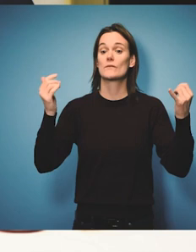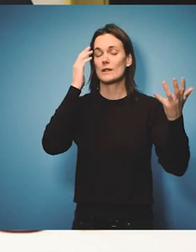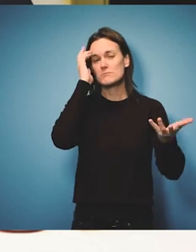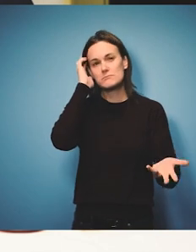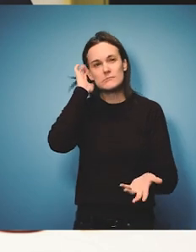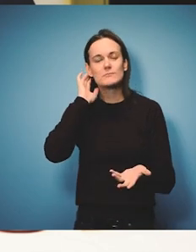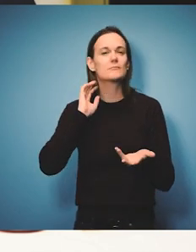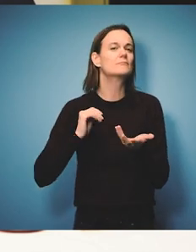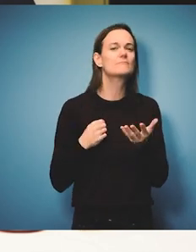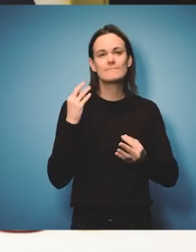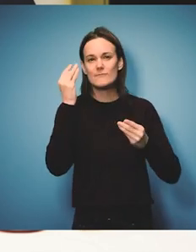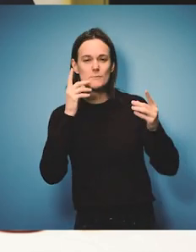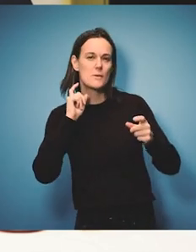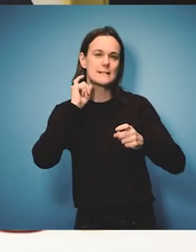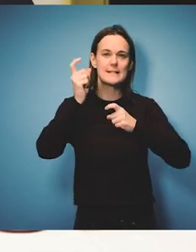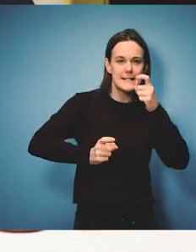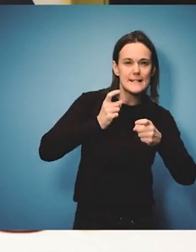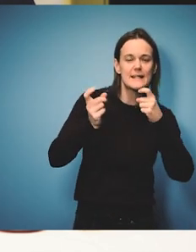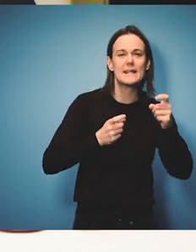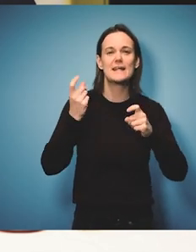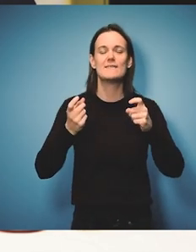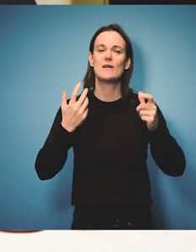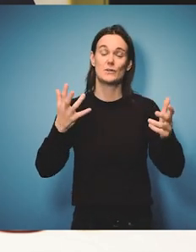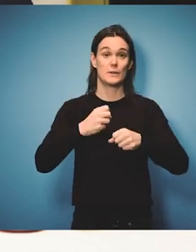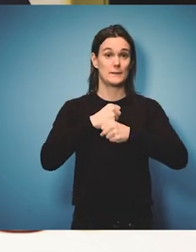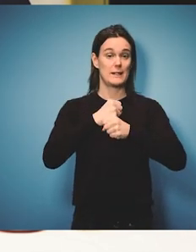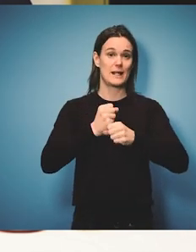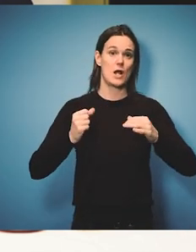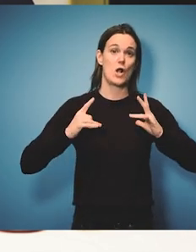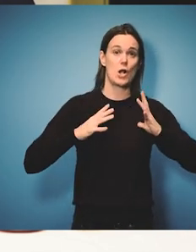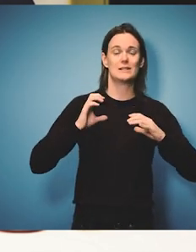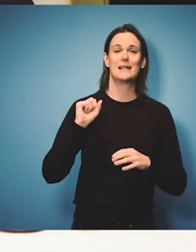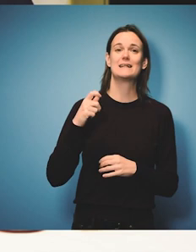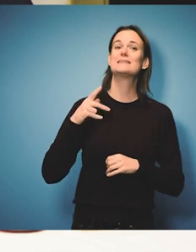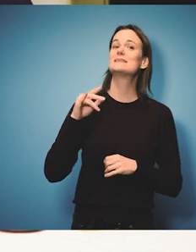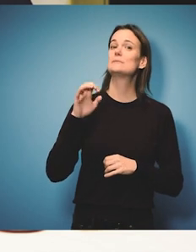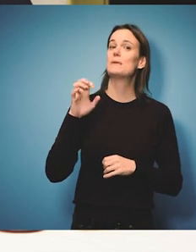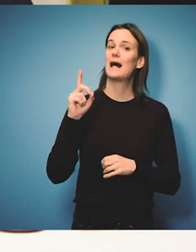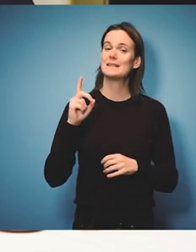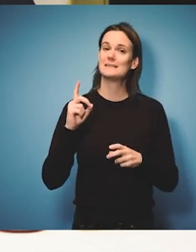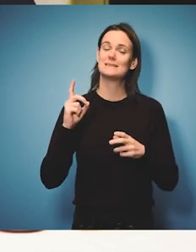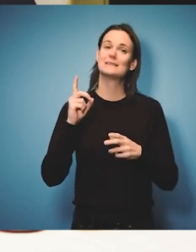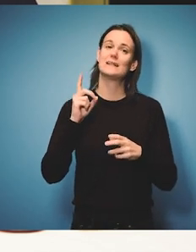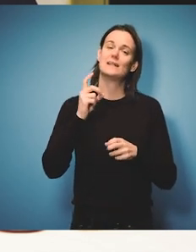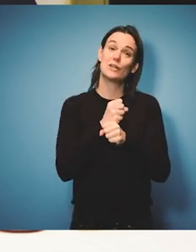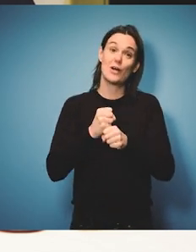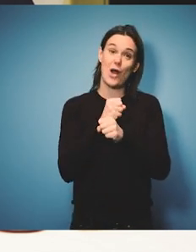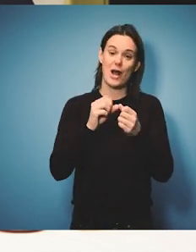2016. So we're building off the idea of something to give for this holiday season, and we are making a